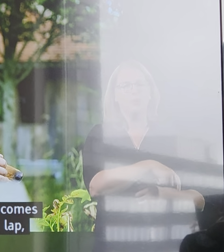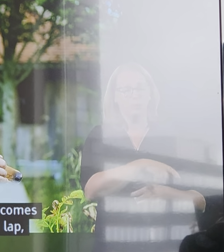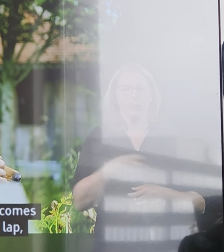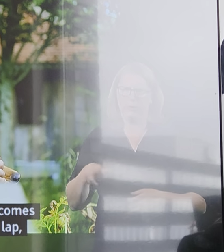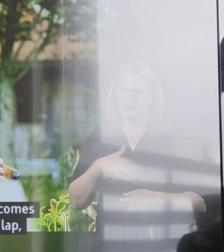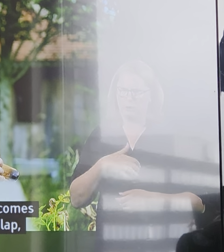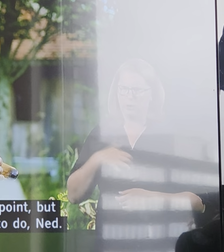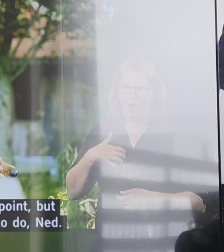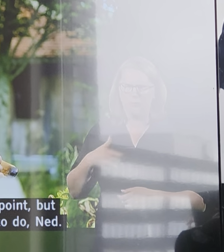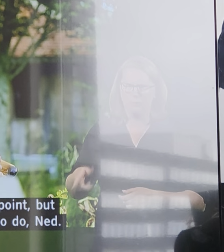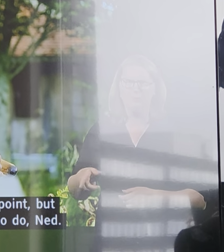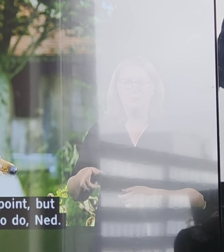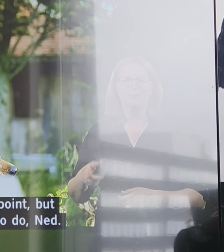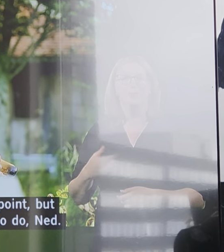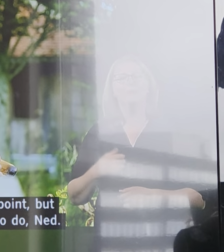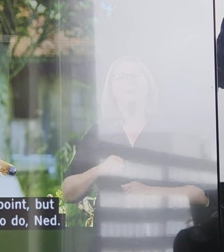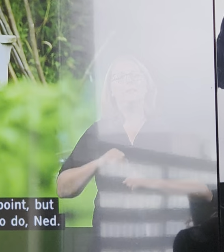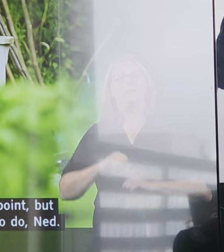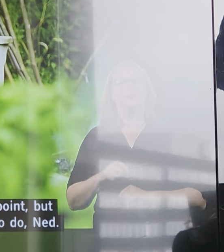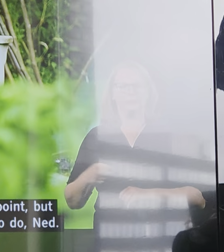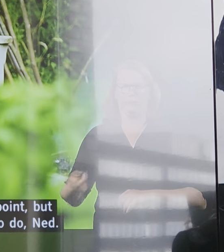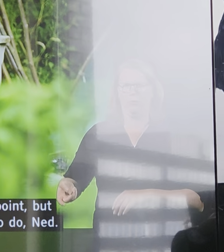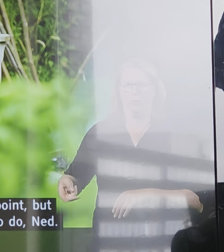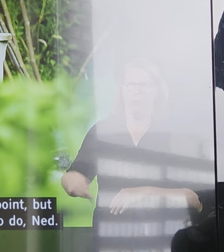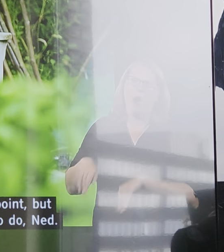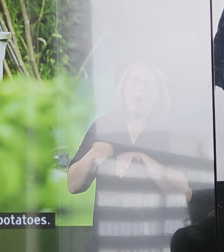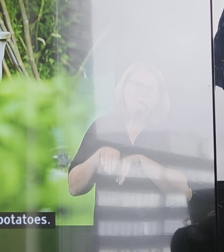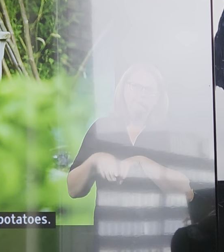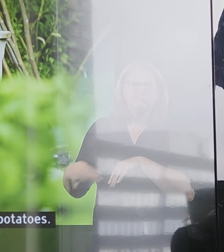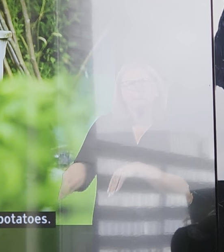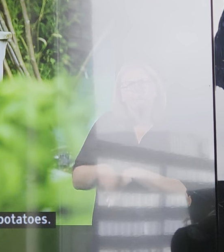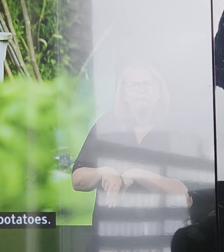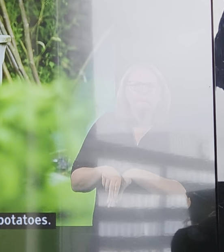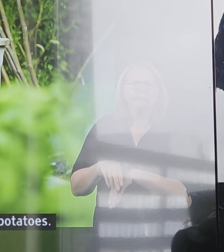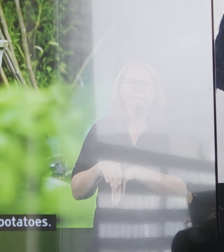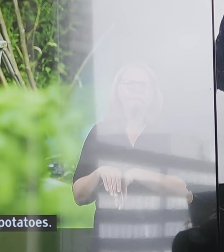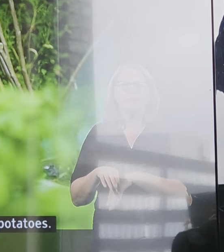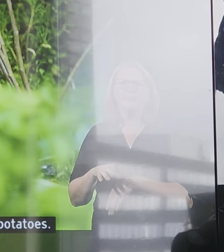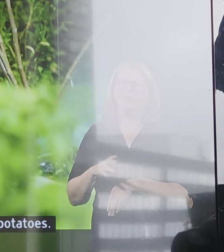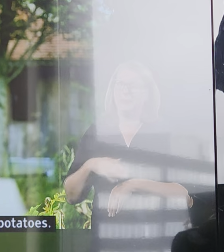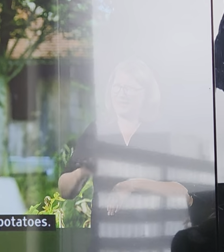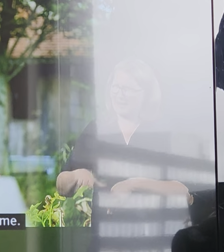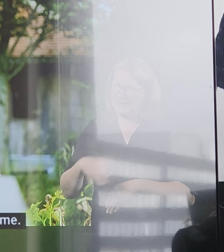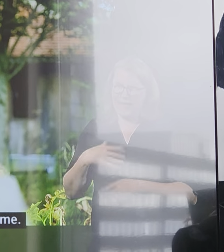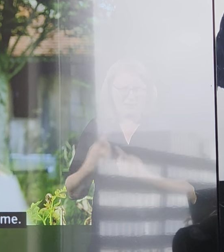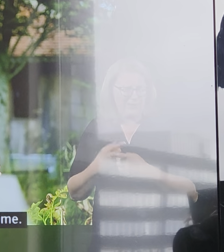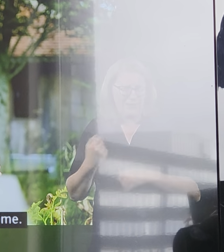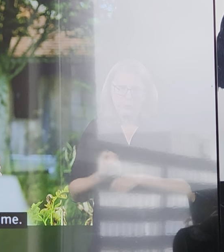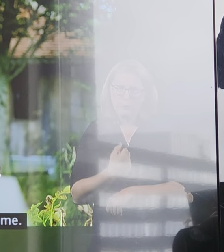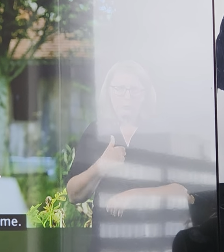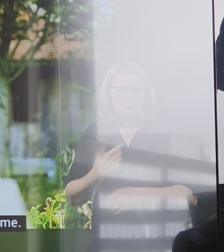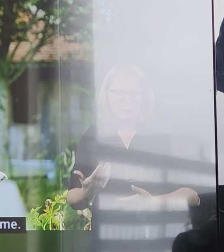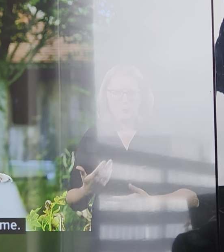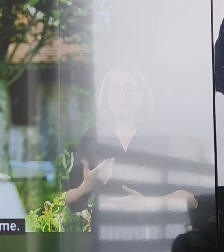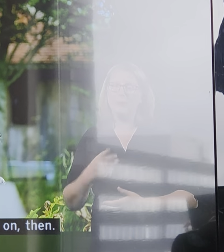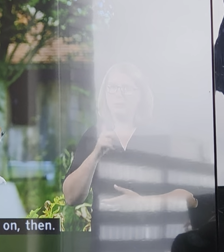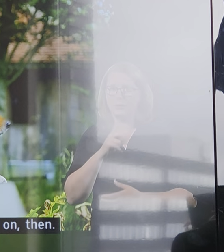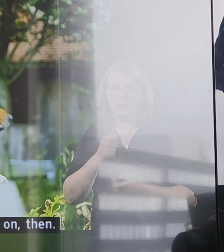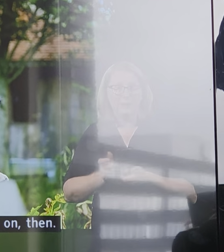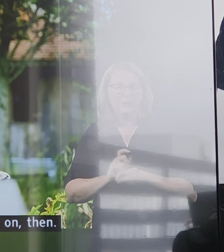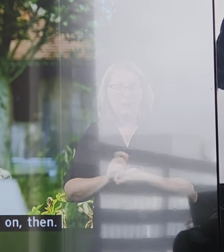and lies on my lap. Which is fine up to a point, but we've got a big thing to do, Ned. We've got to harvest potatoes. Potato harvester.